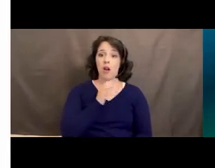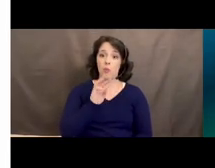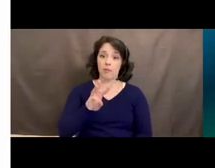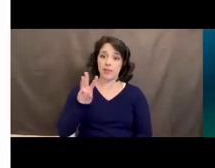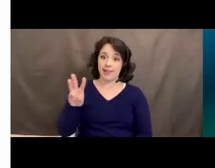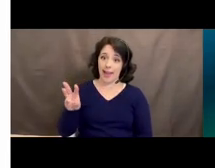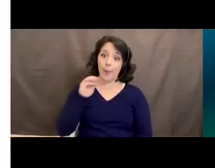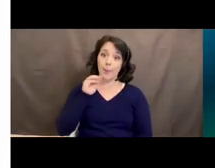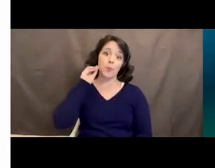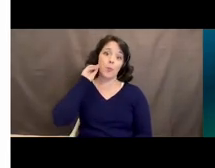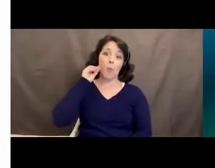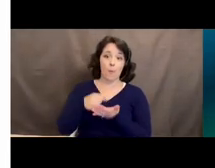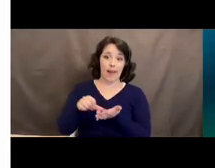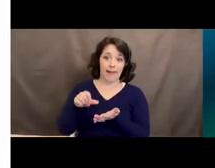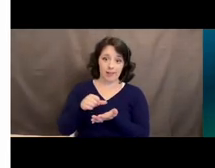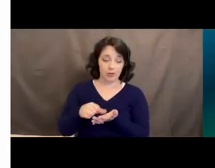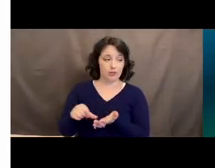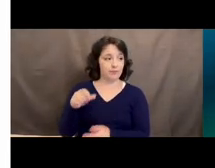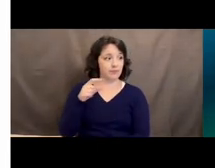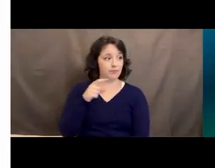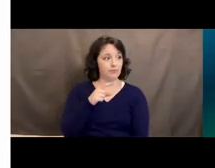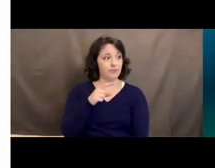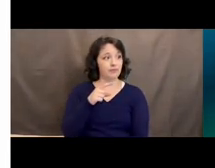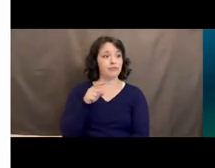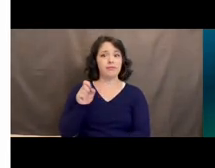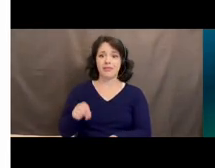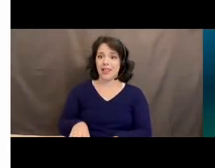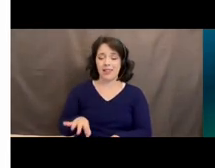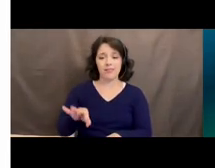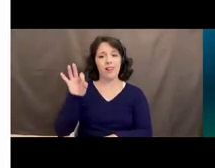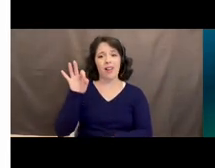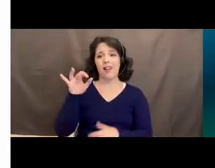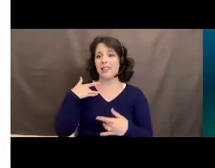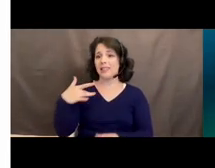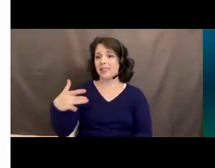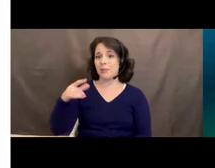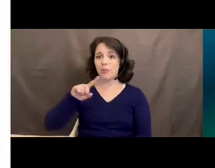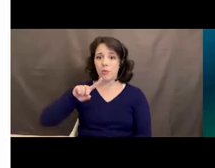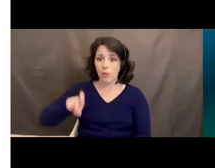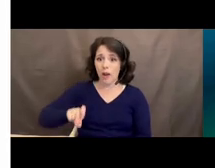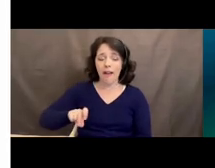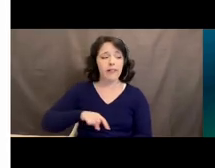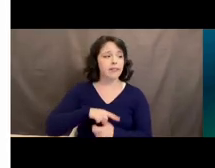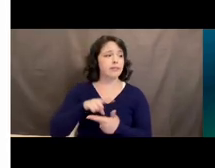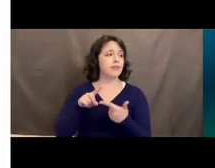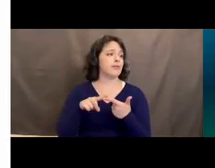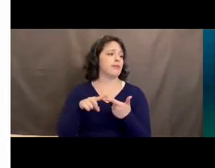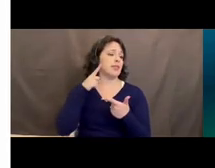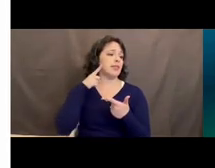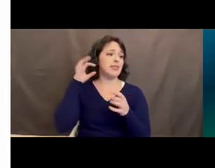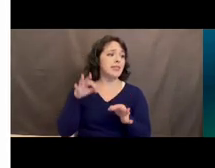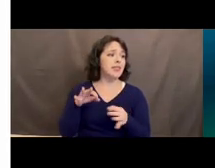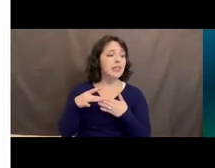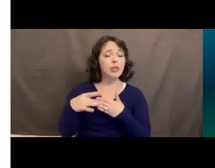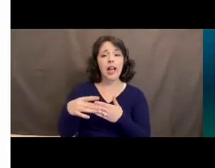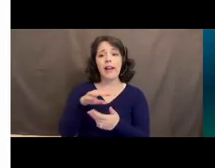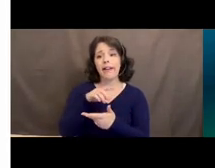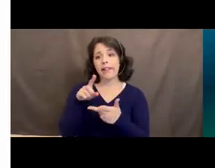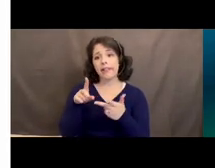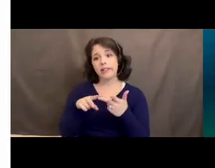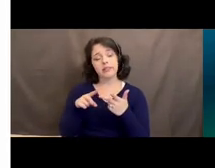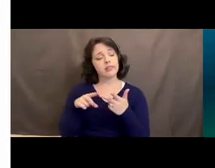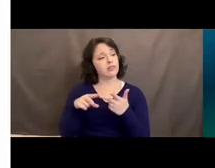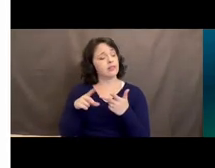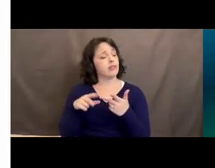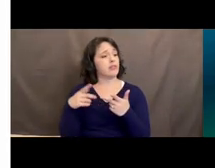ablenrc.org. And on our website, you will find frequently asked questions. There's decision guides. We have